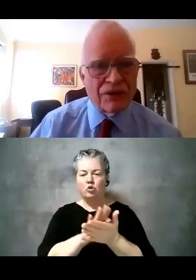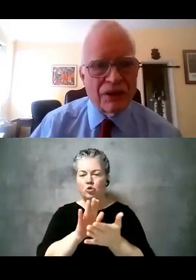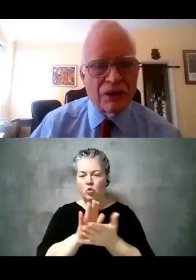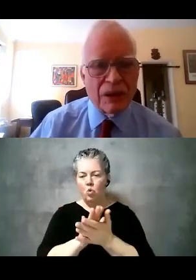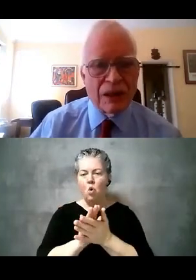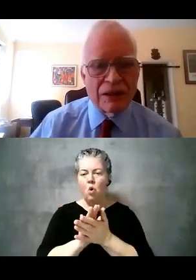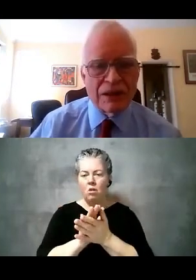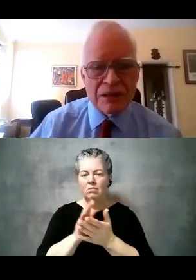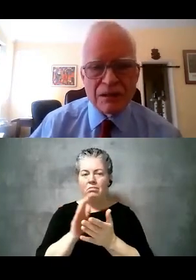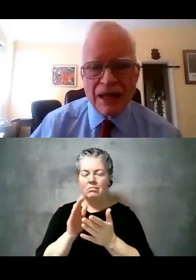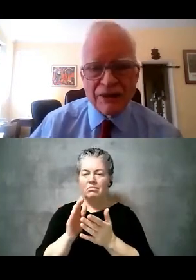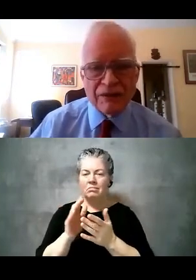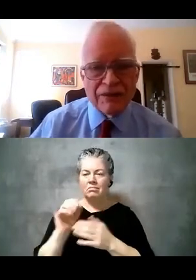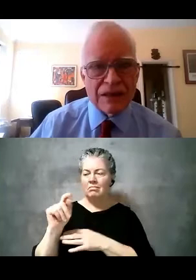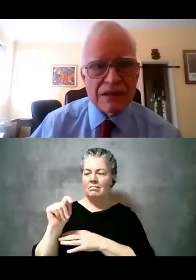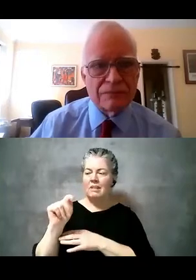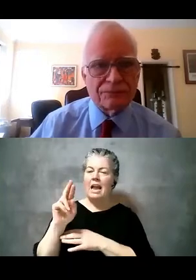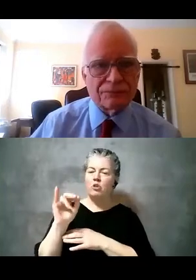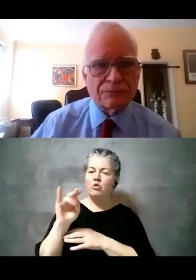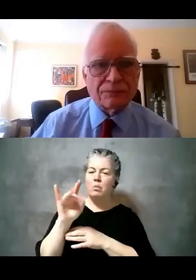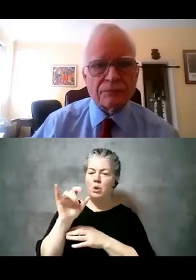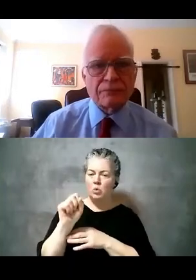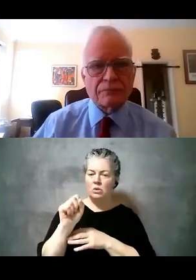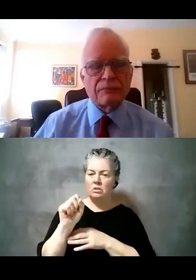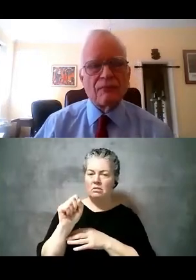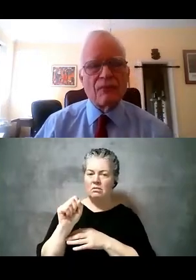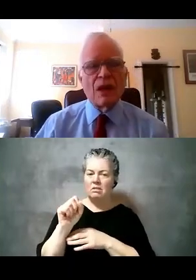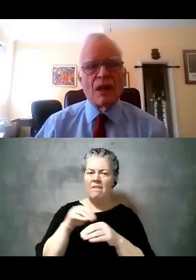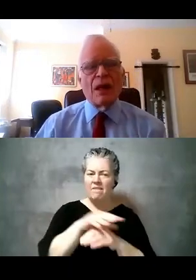lot of other stuff going on that's having effects.